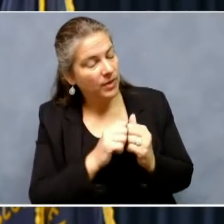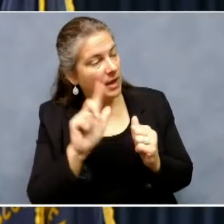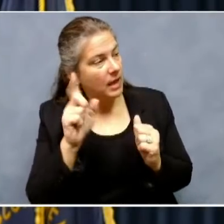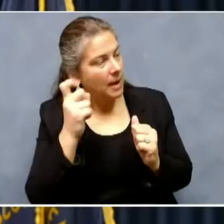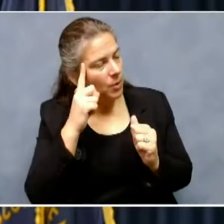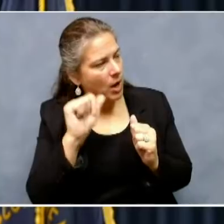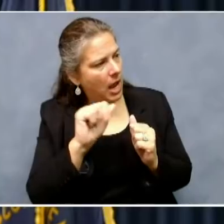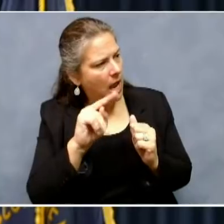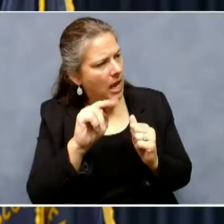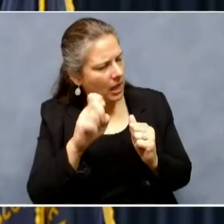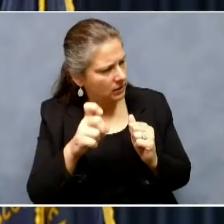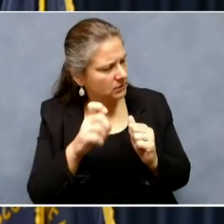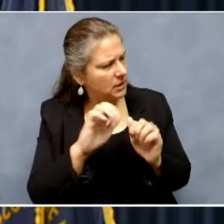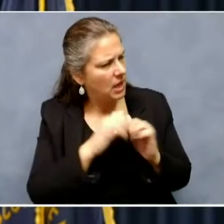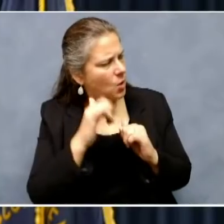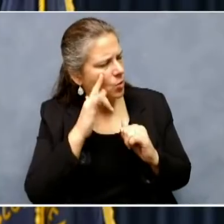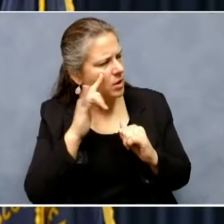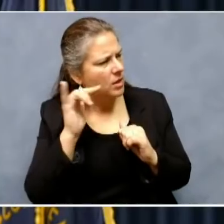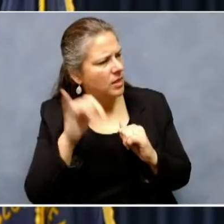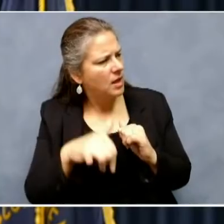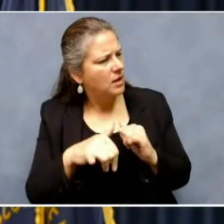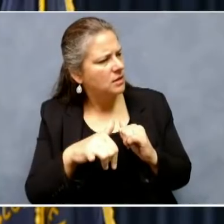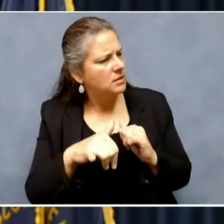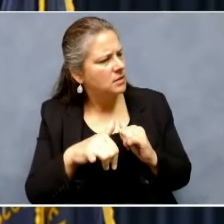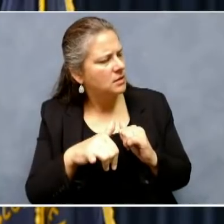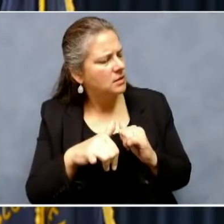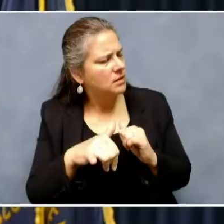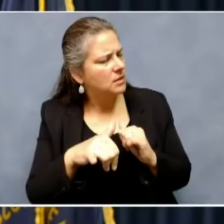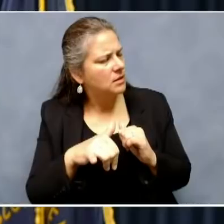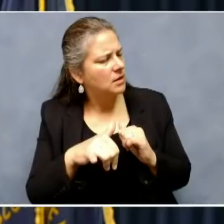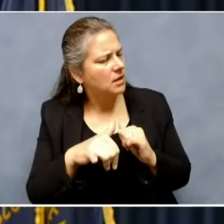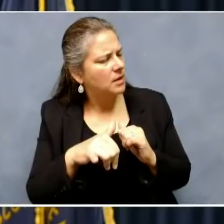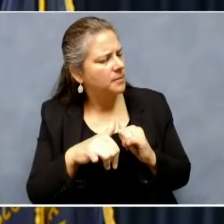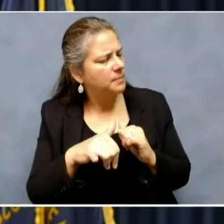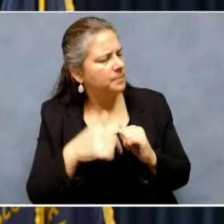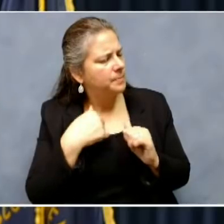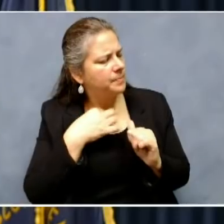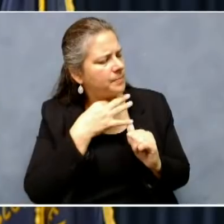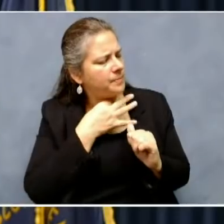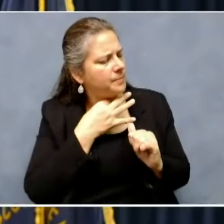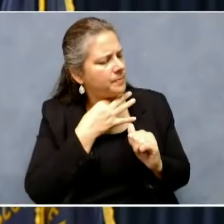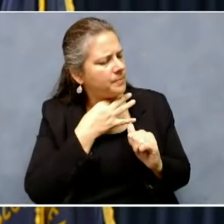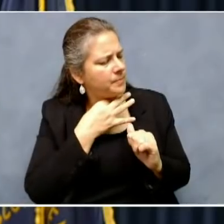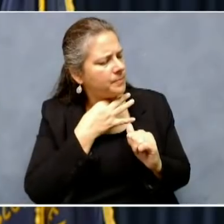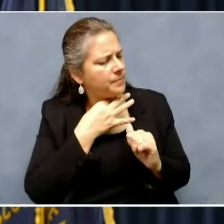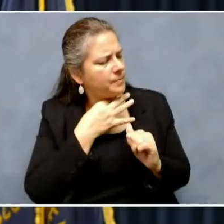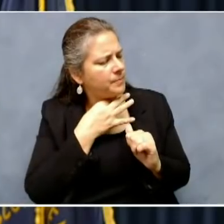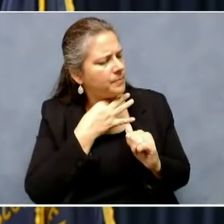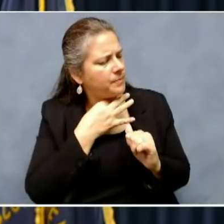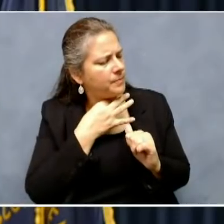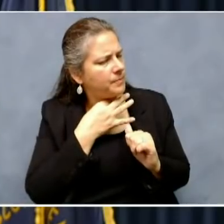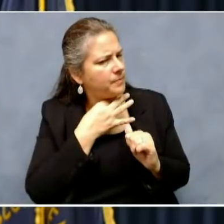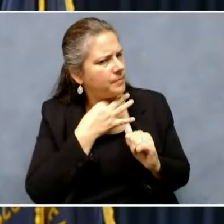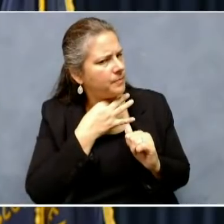this will improve safety? And I'm curious, did the insurrection on January 6th serve as a catalyst in